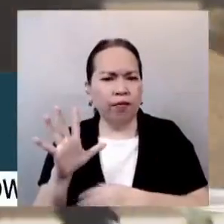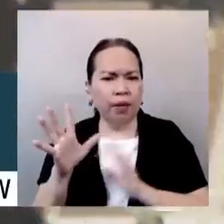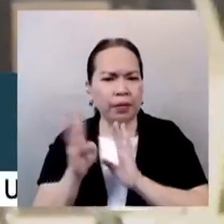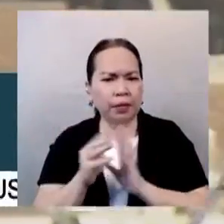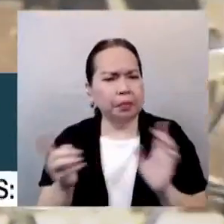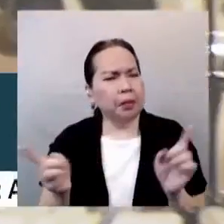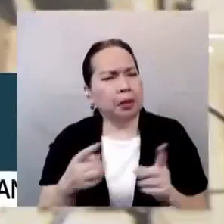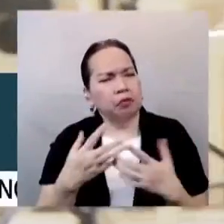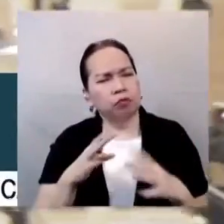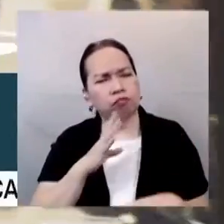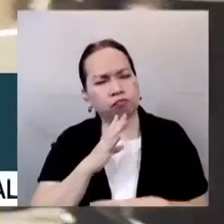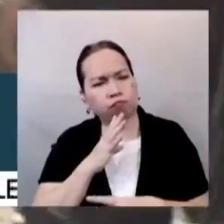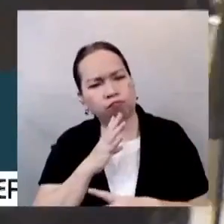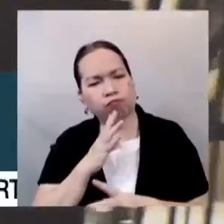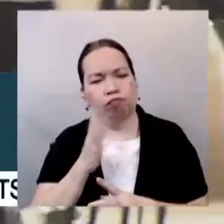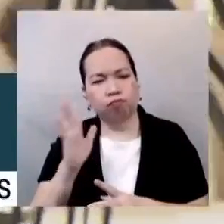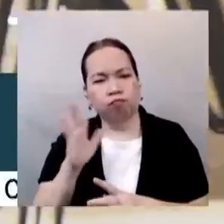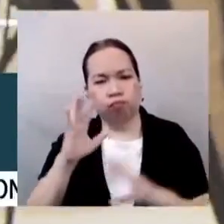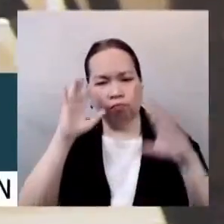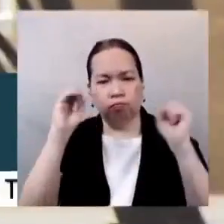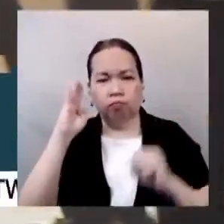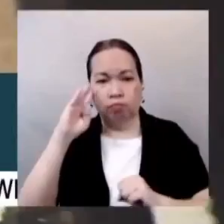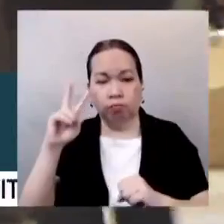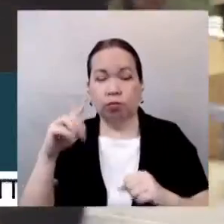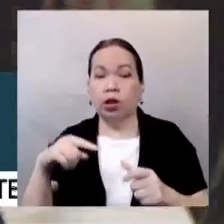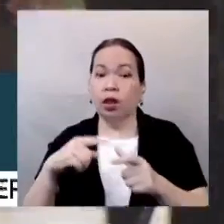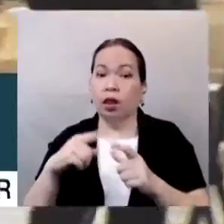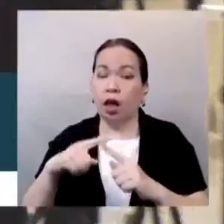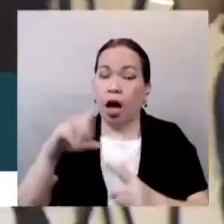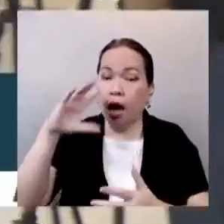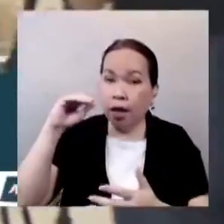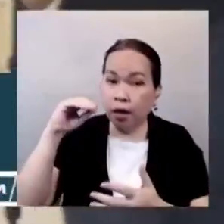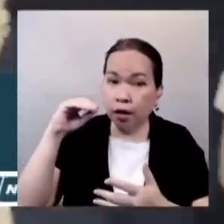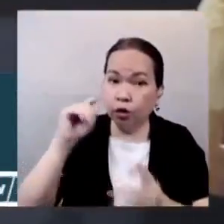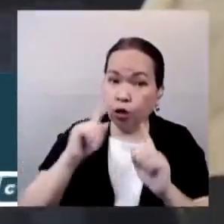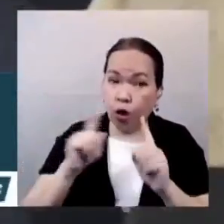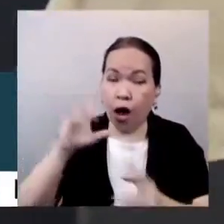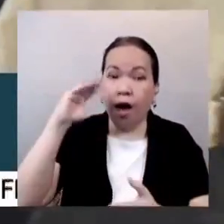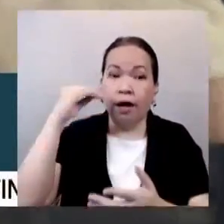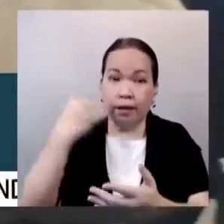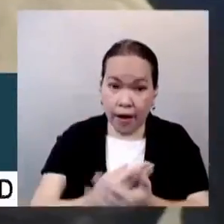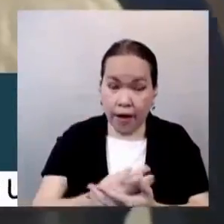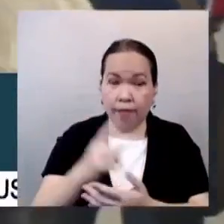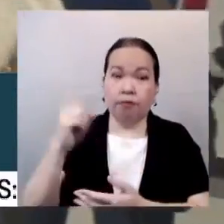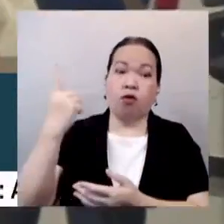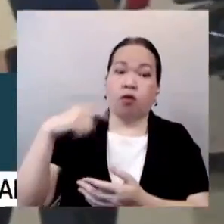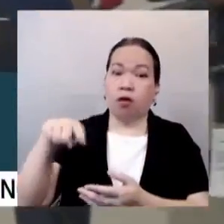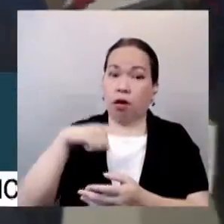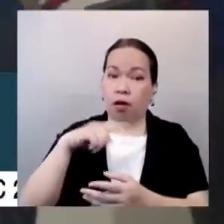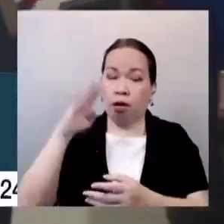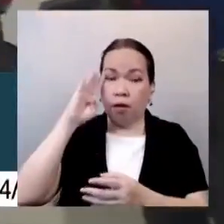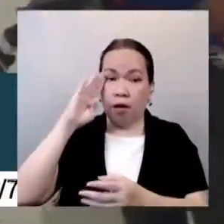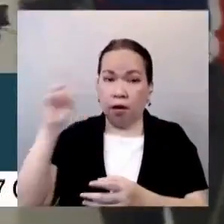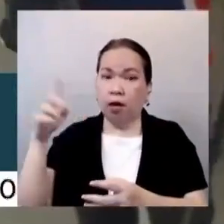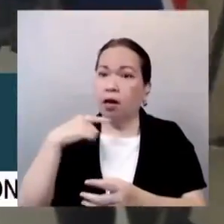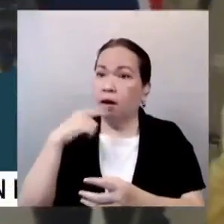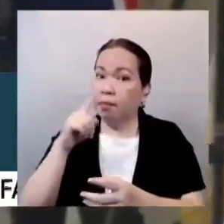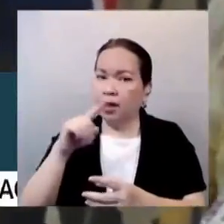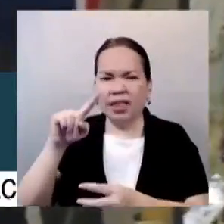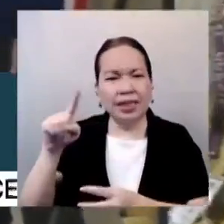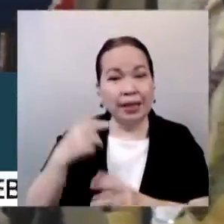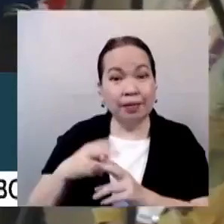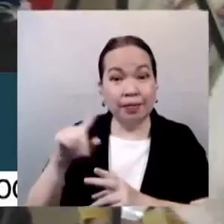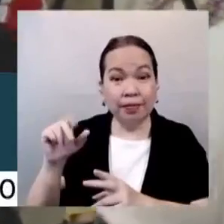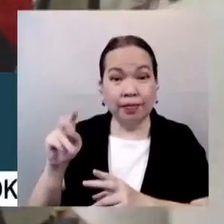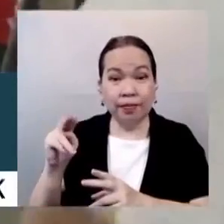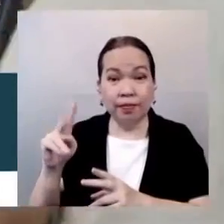But we spoke to First Son and Ilocos Norte Representative Sandro Marcos a few minutes ago, and he mentioned that the speech is expected